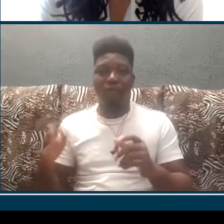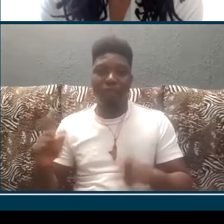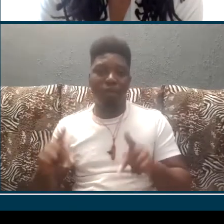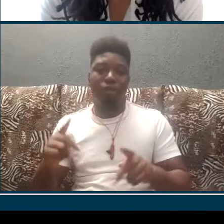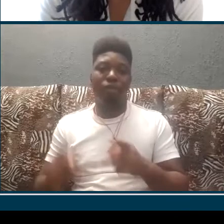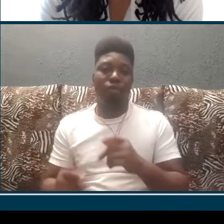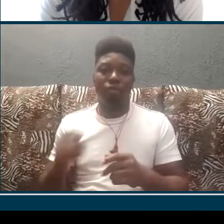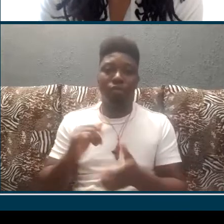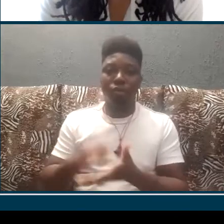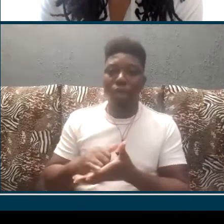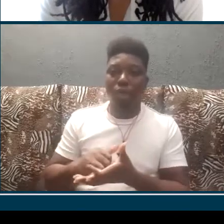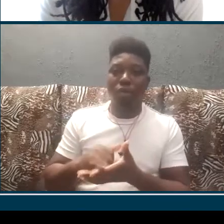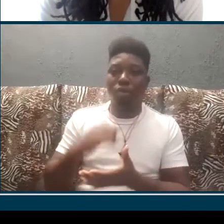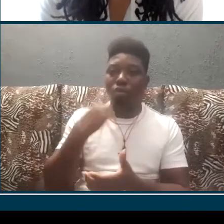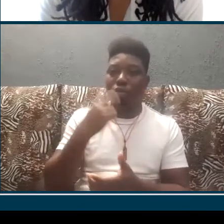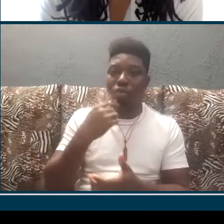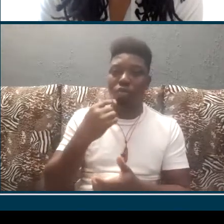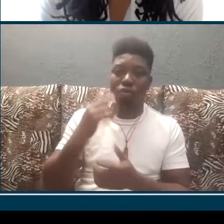mean that some